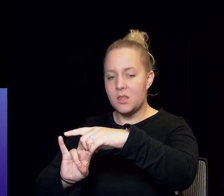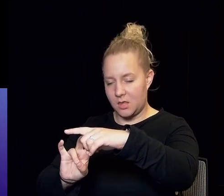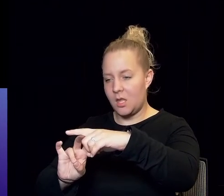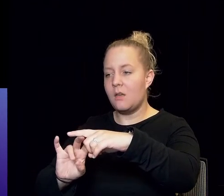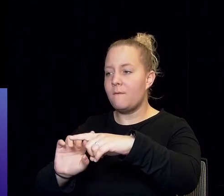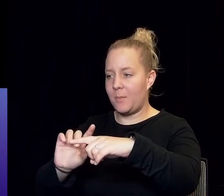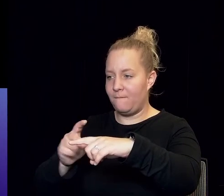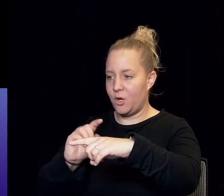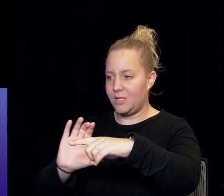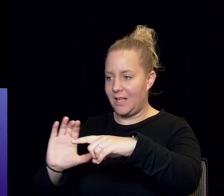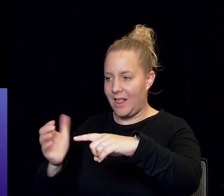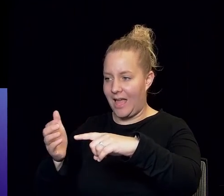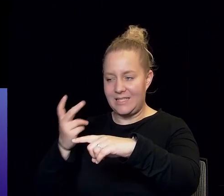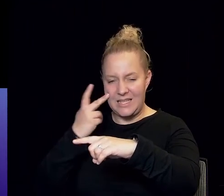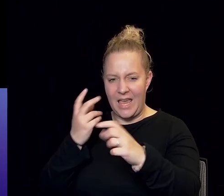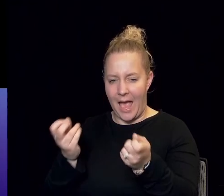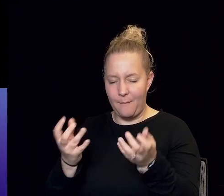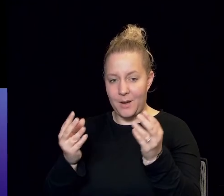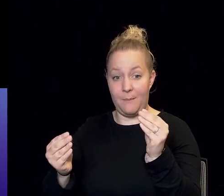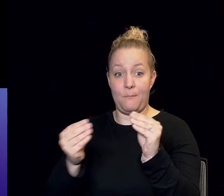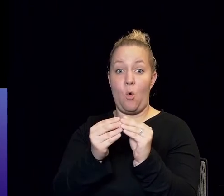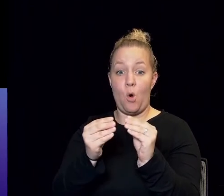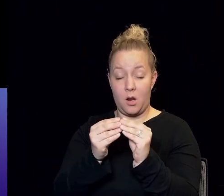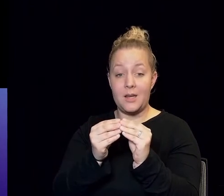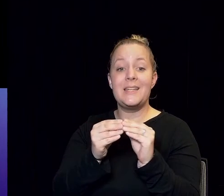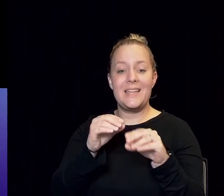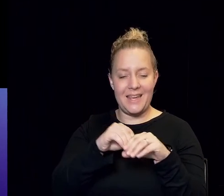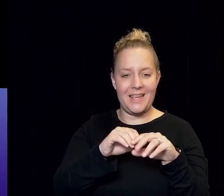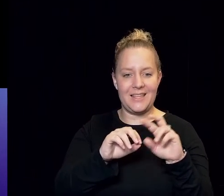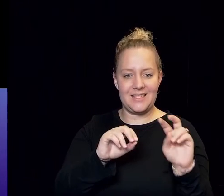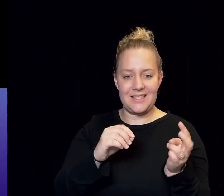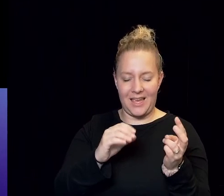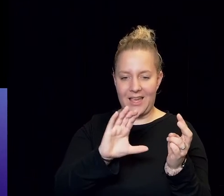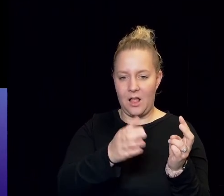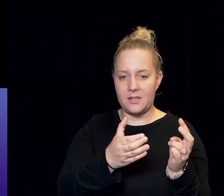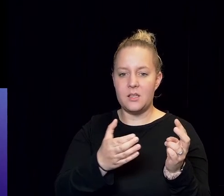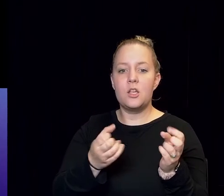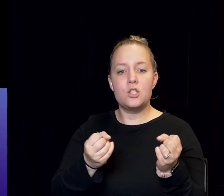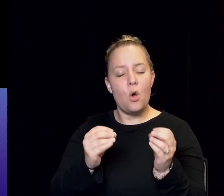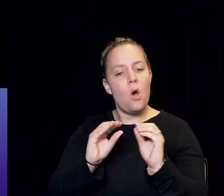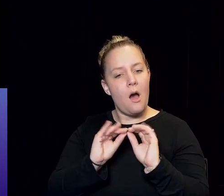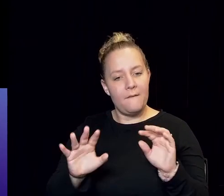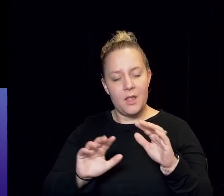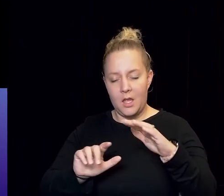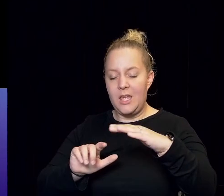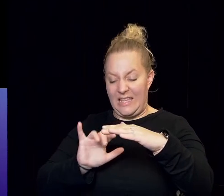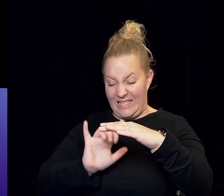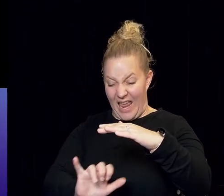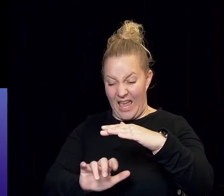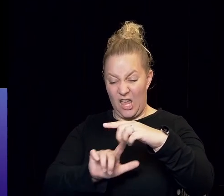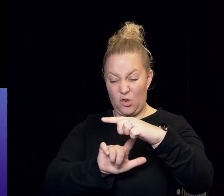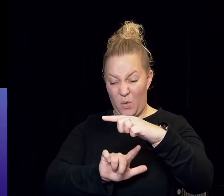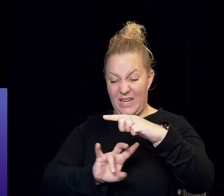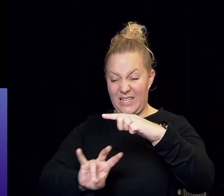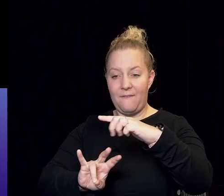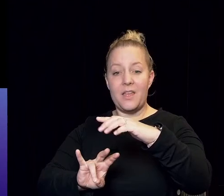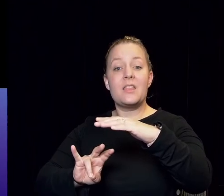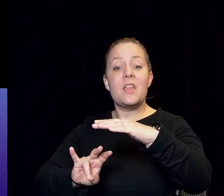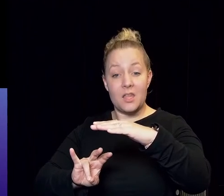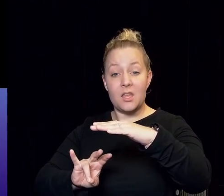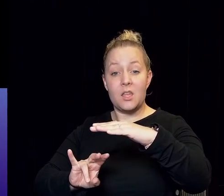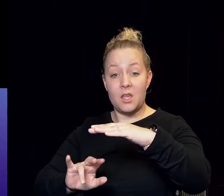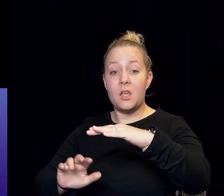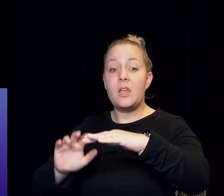class. My denominators are already the same, so that makes things obviously quick and easy. So 9 minus 6 is 3.